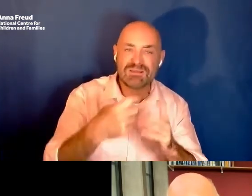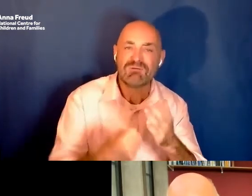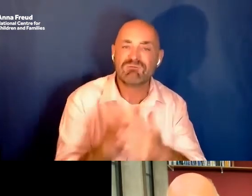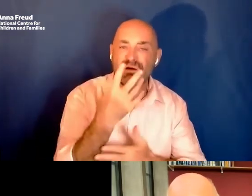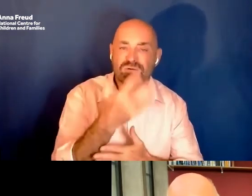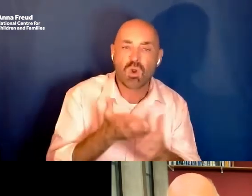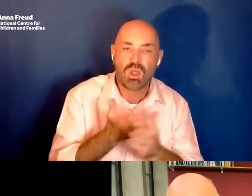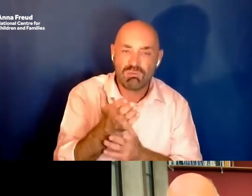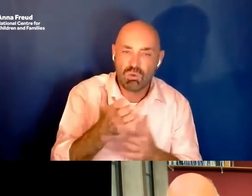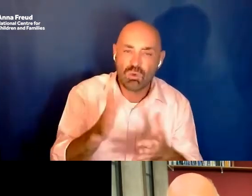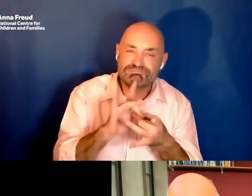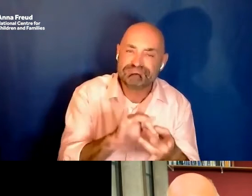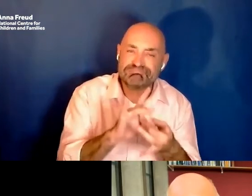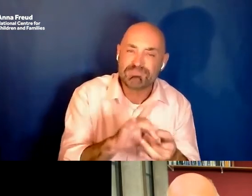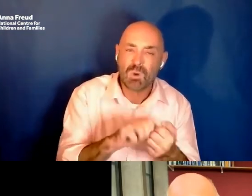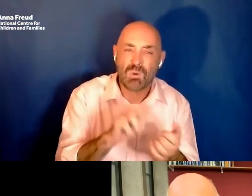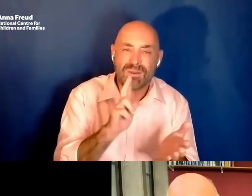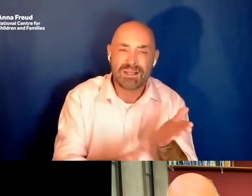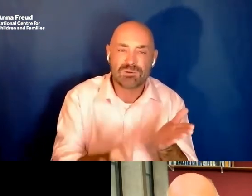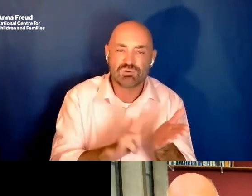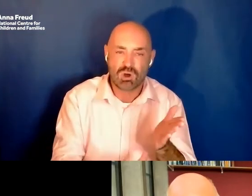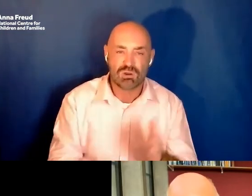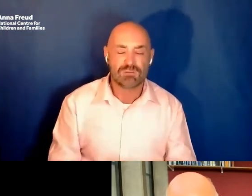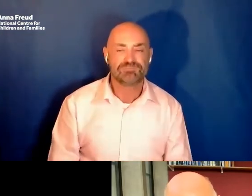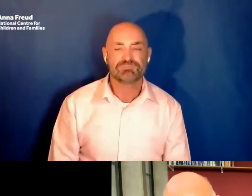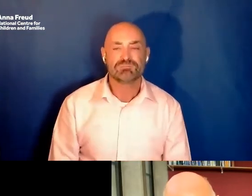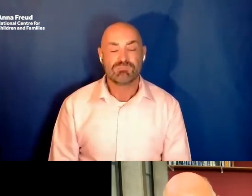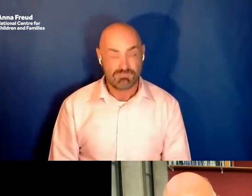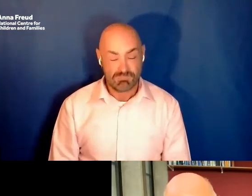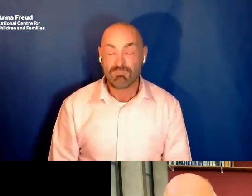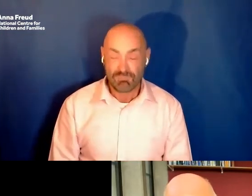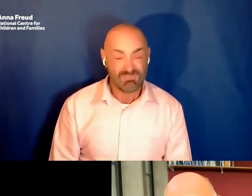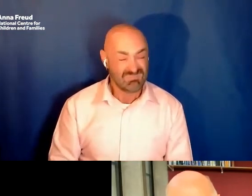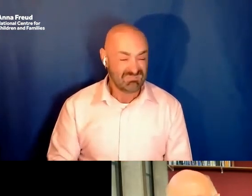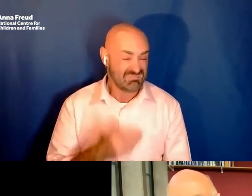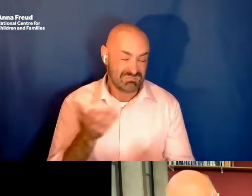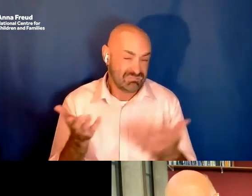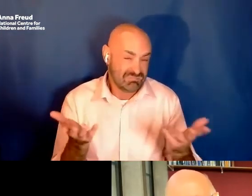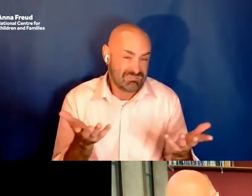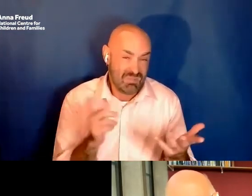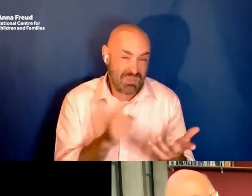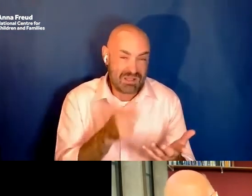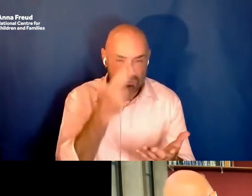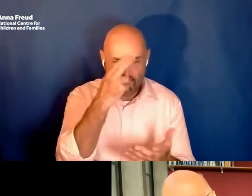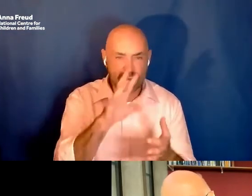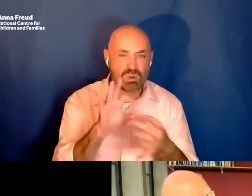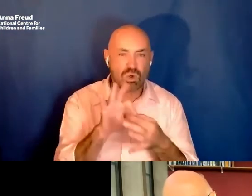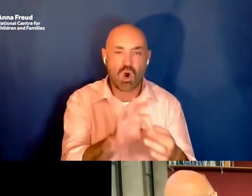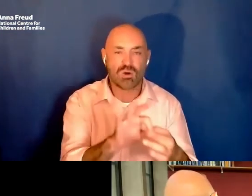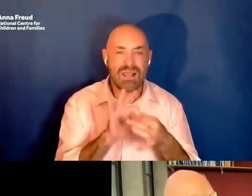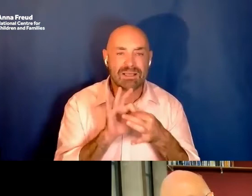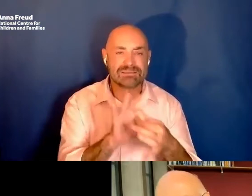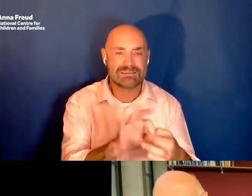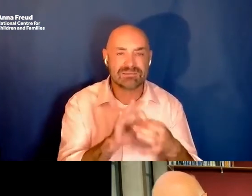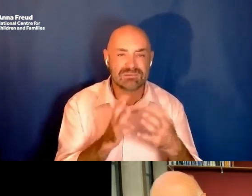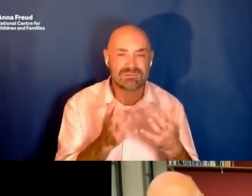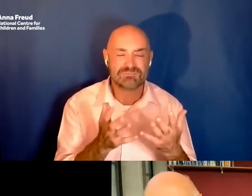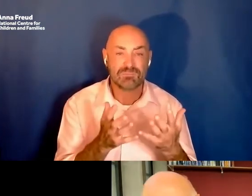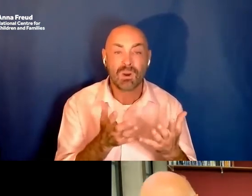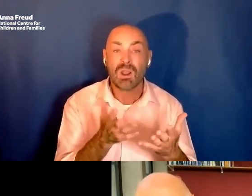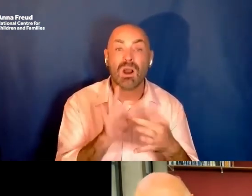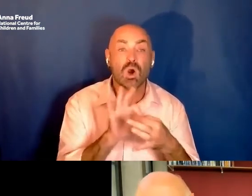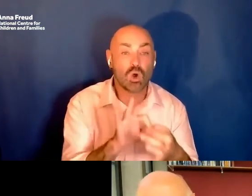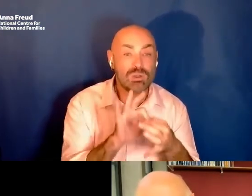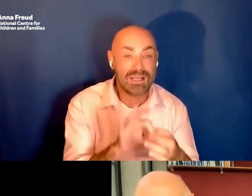want to see in communities. And so it is really about that connectedness. And we see that because of connectedness